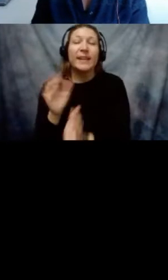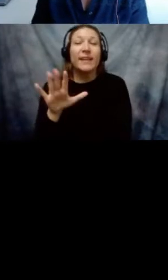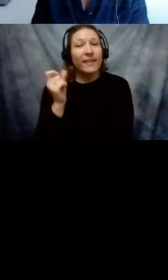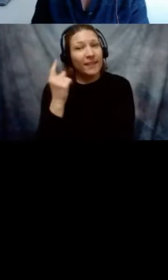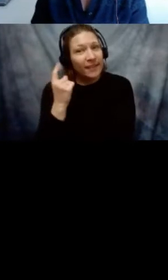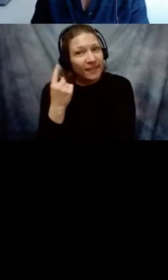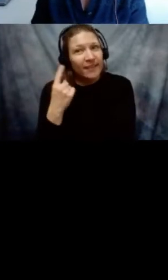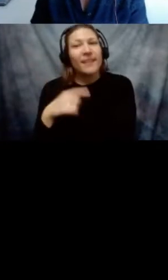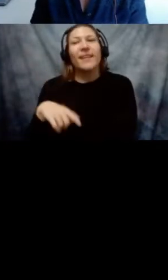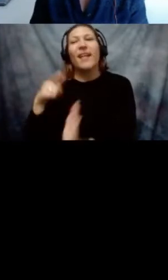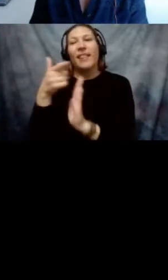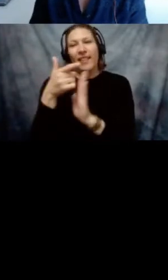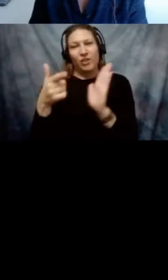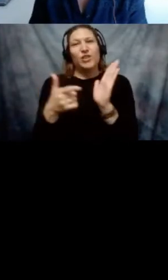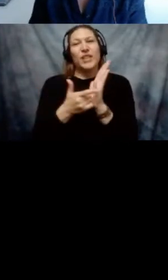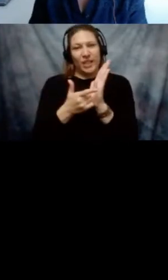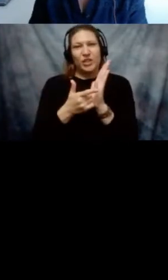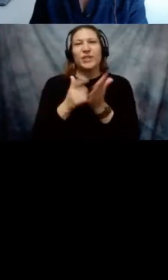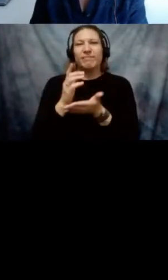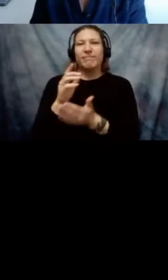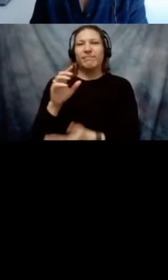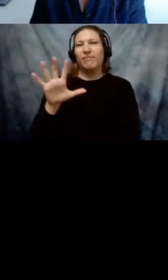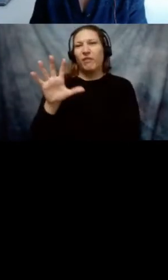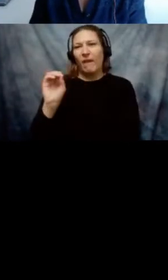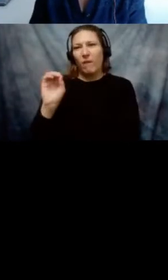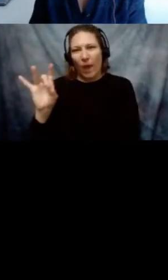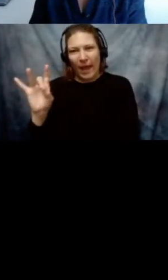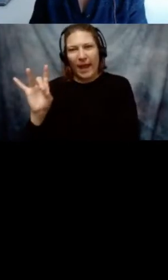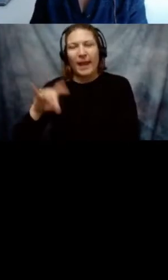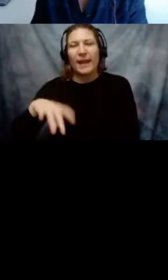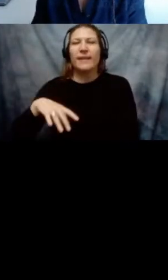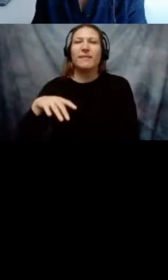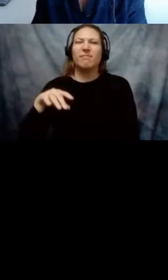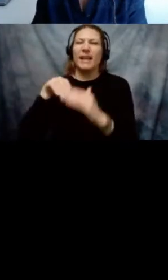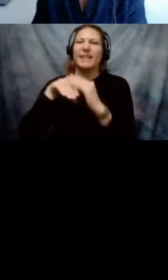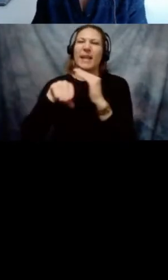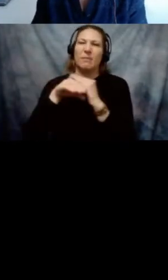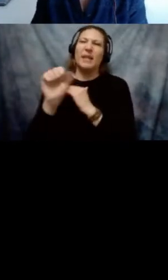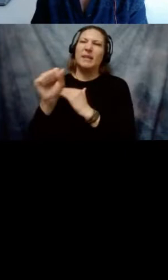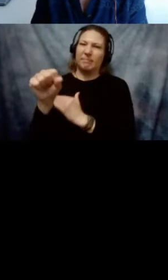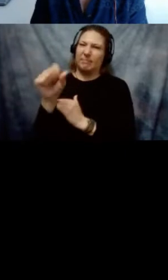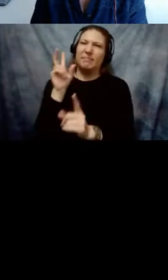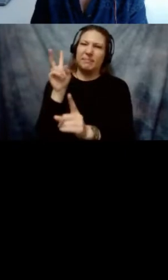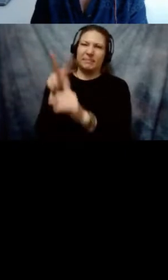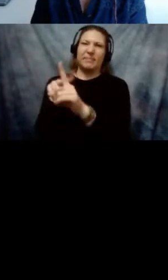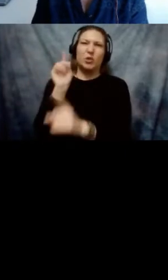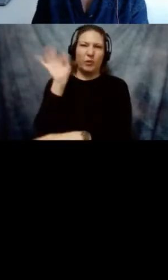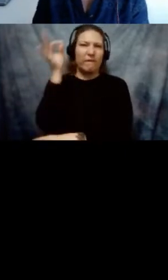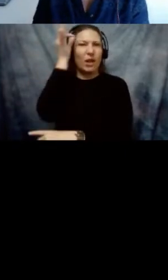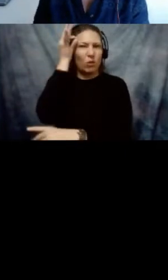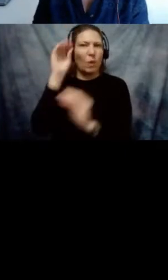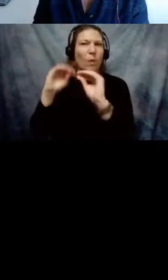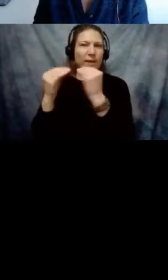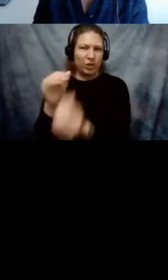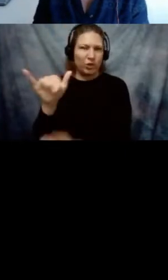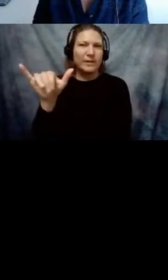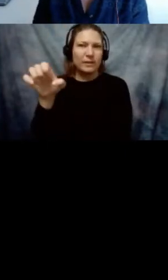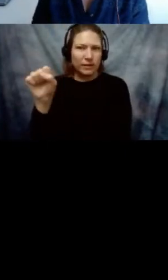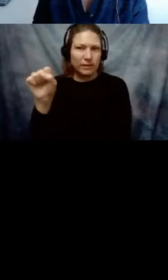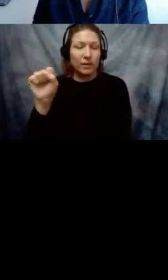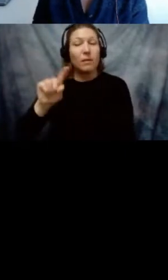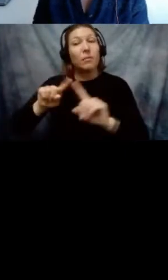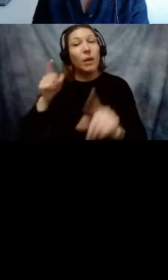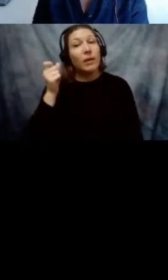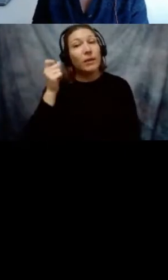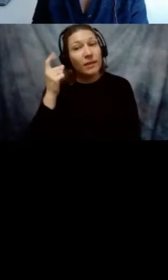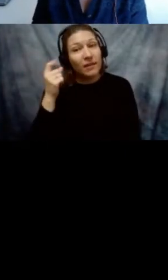as Section 508, accessibility is more important in federal organisations, but it's also worth knowing, and it's certainly something that I